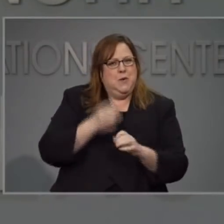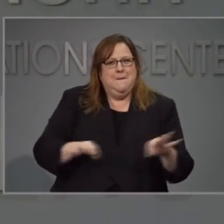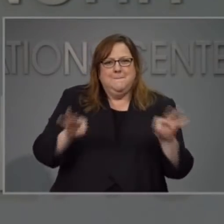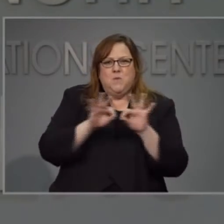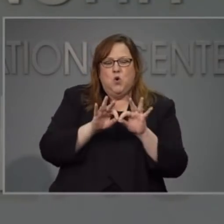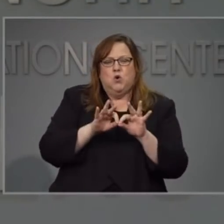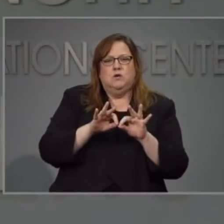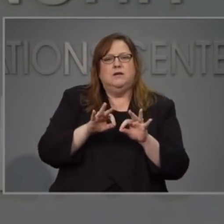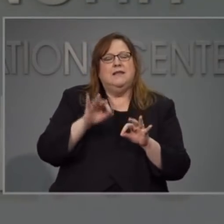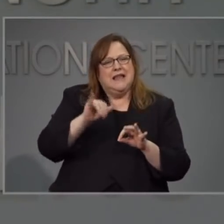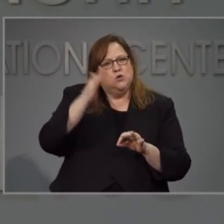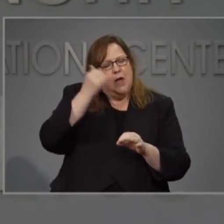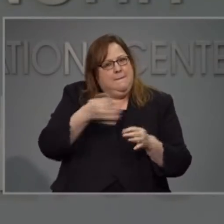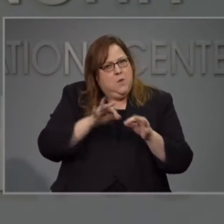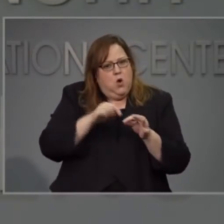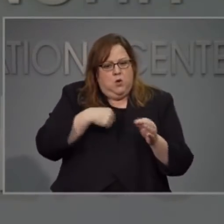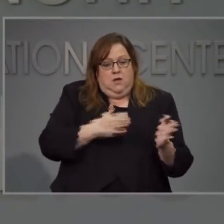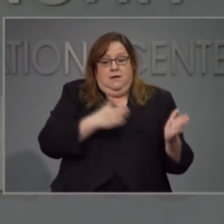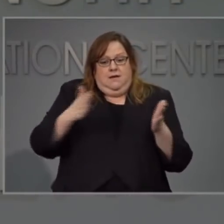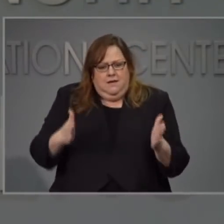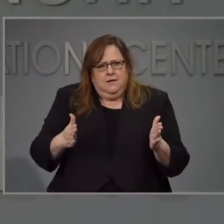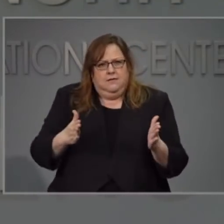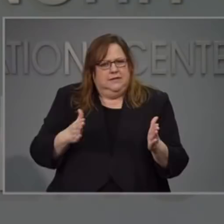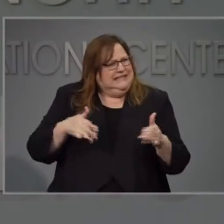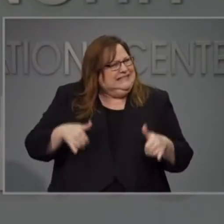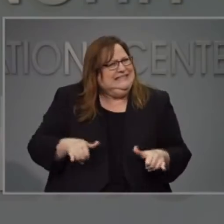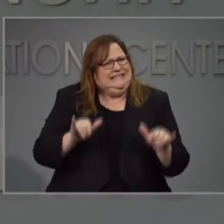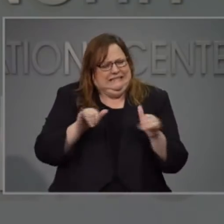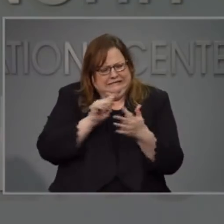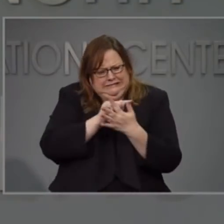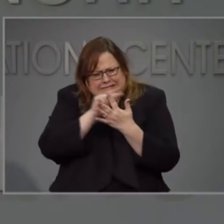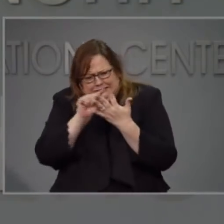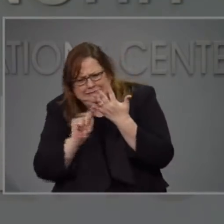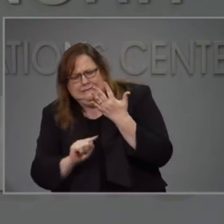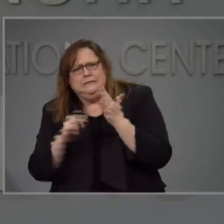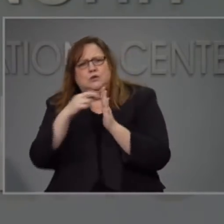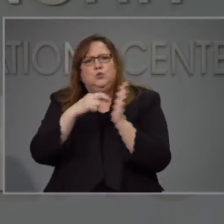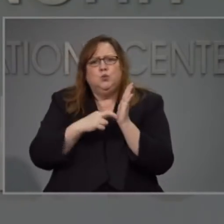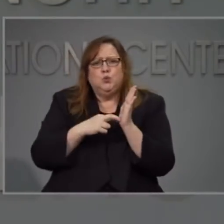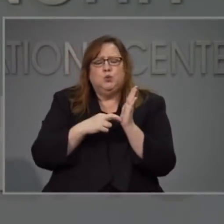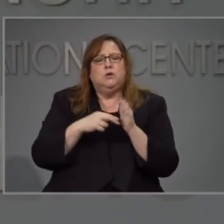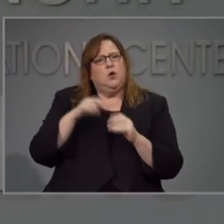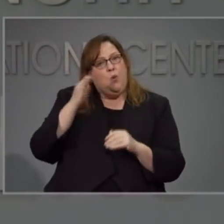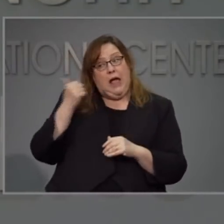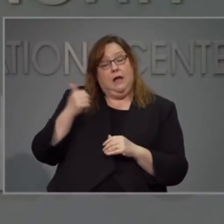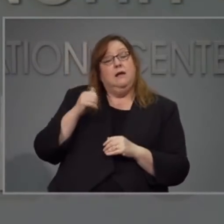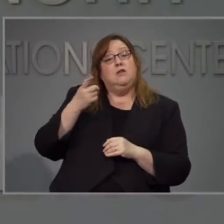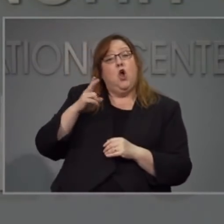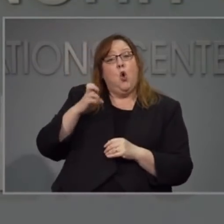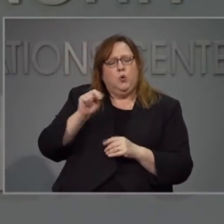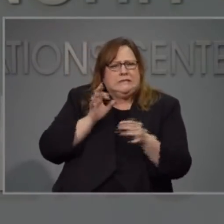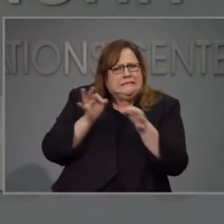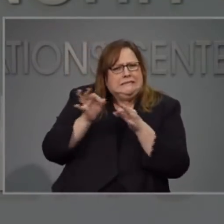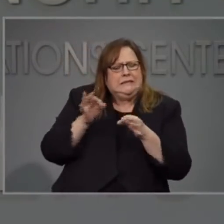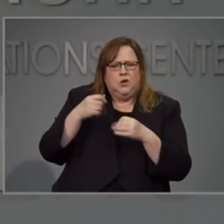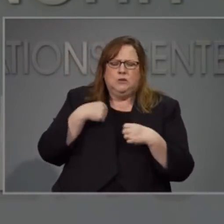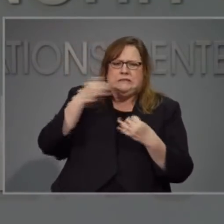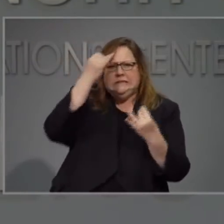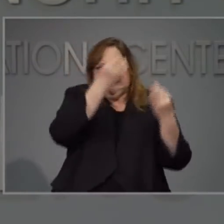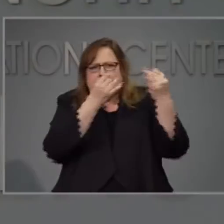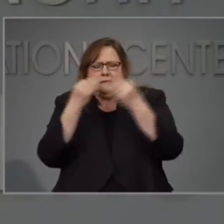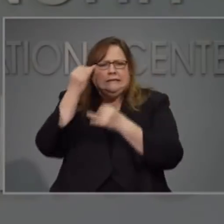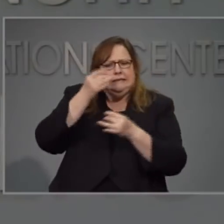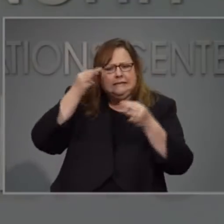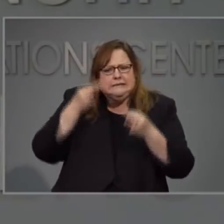use data like Dr. Cohen was talking about in deciding when to do it. Now, I know this virus